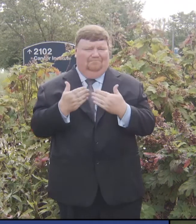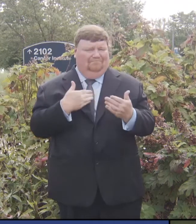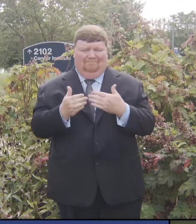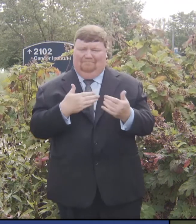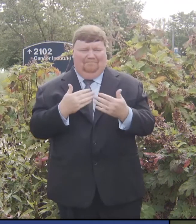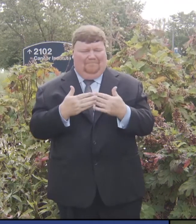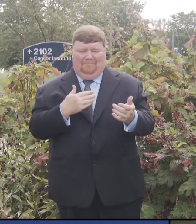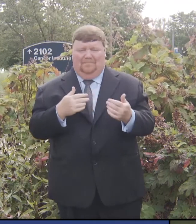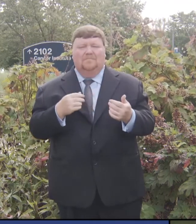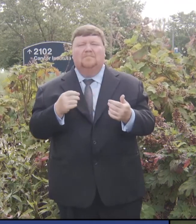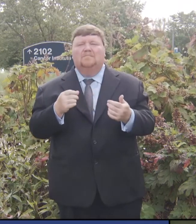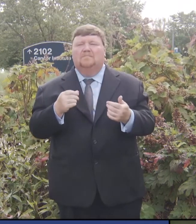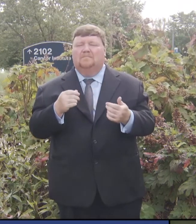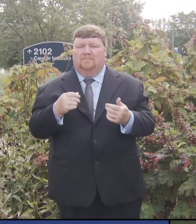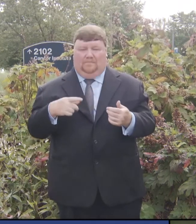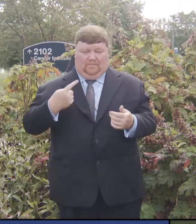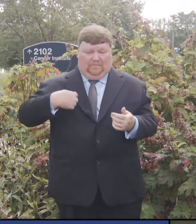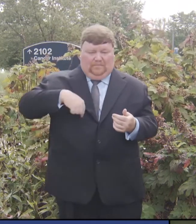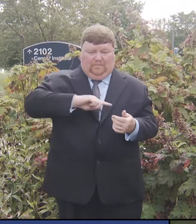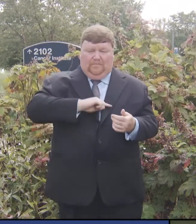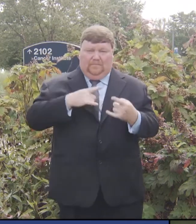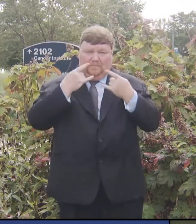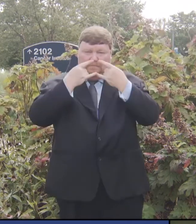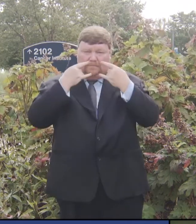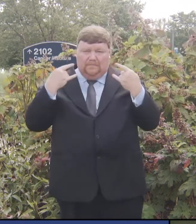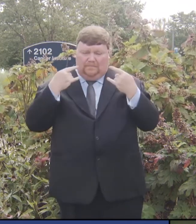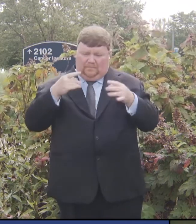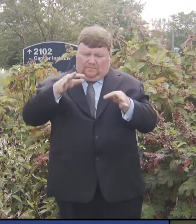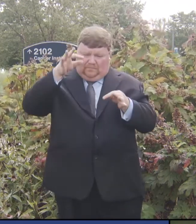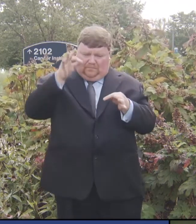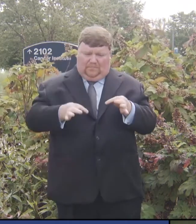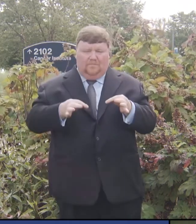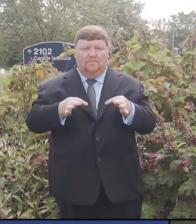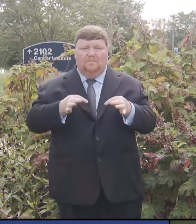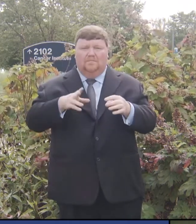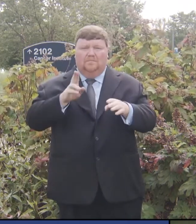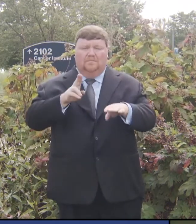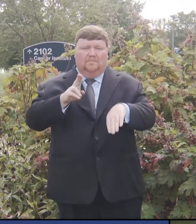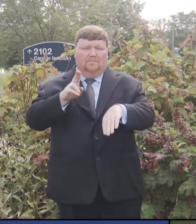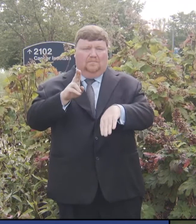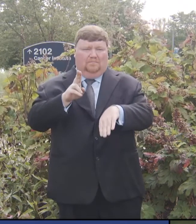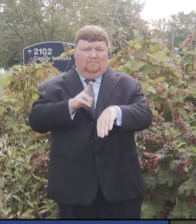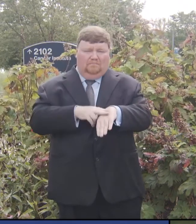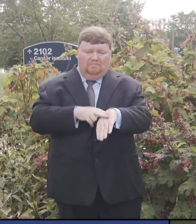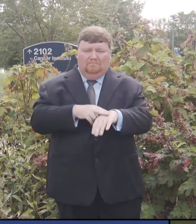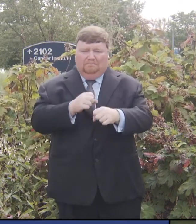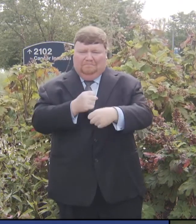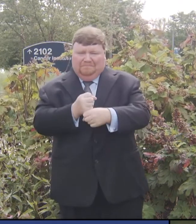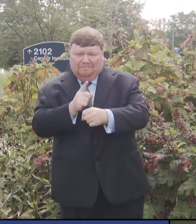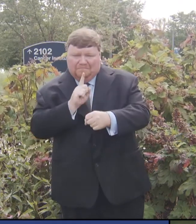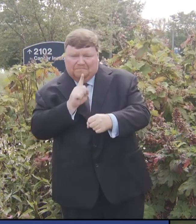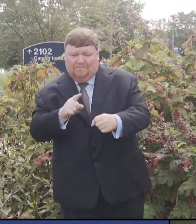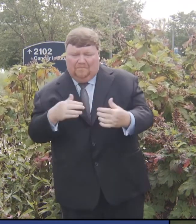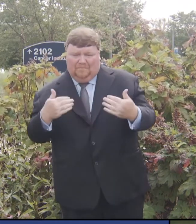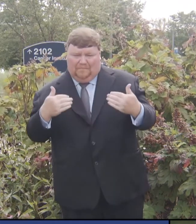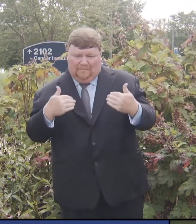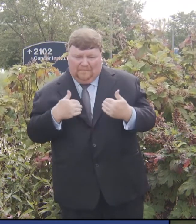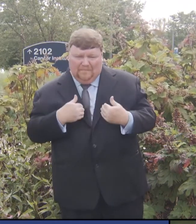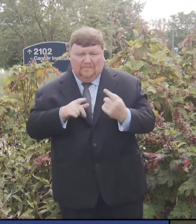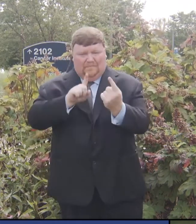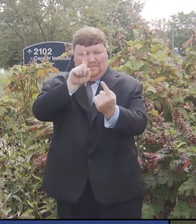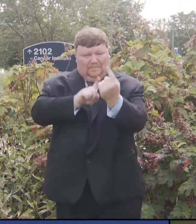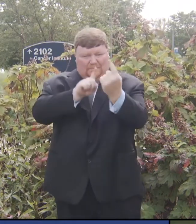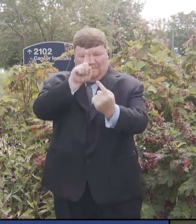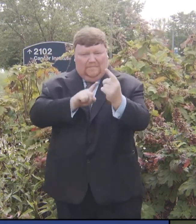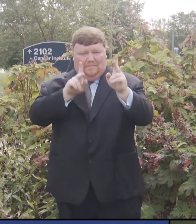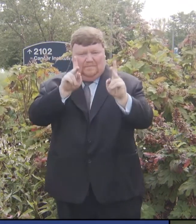are necessary. And so for us, the masking decision was absolutely one of making sure we provide in-person